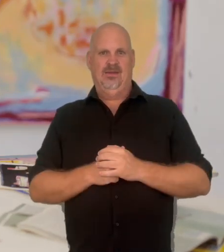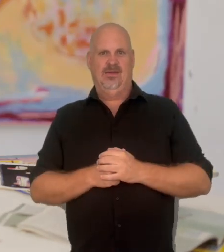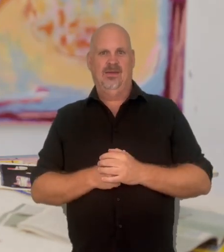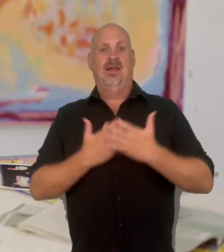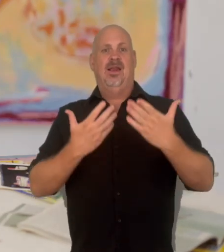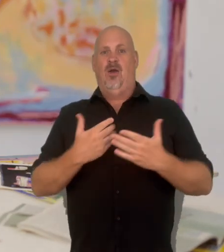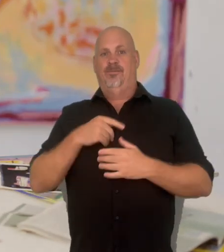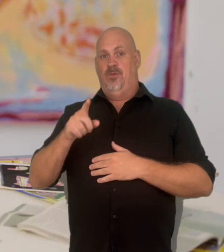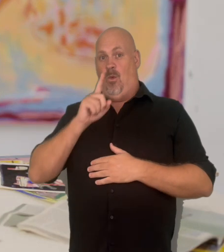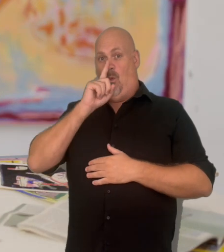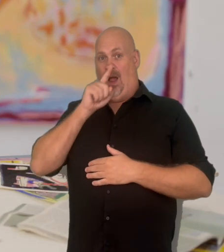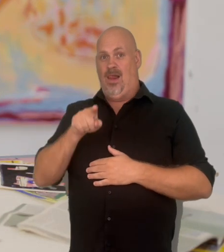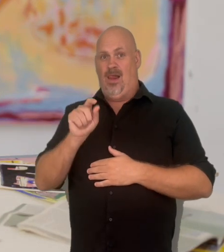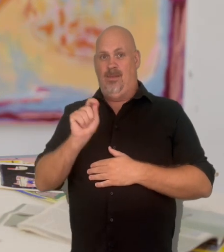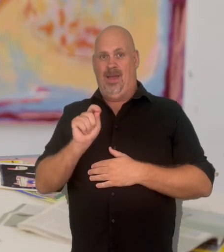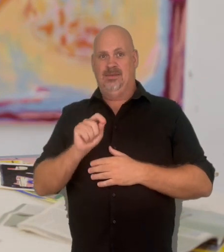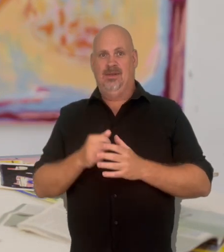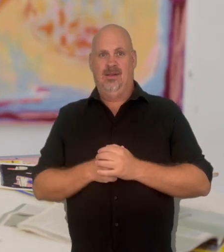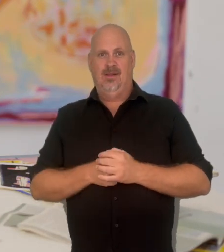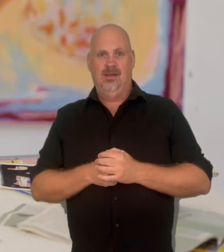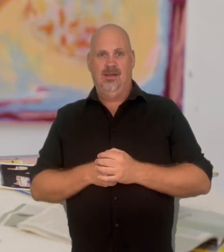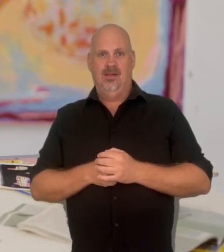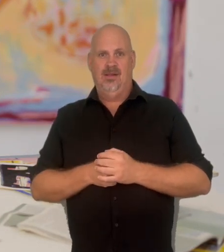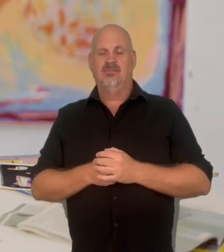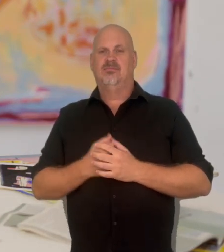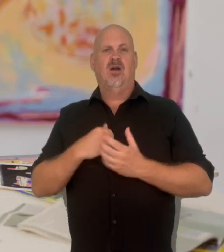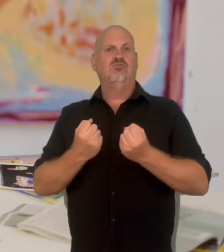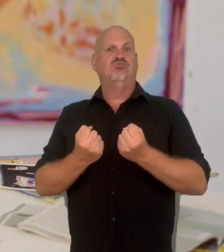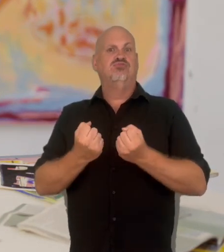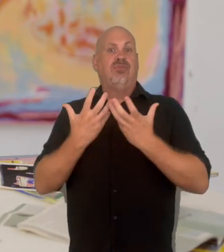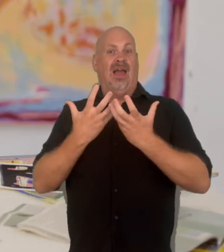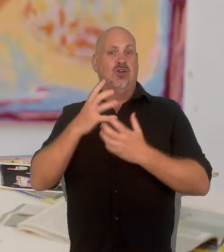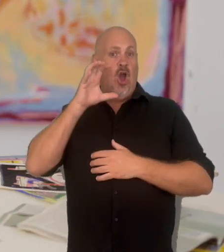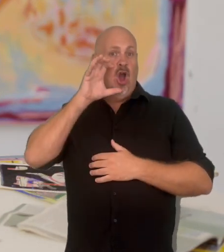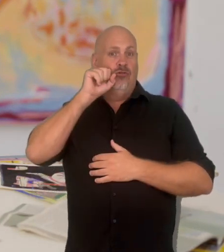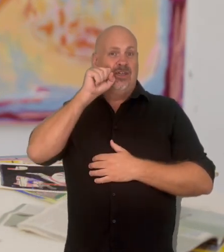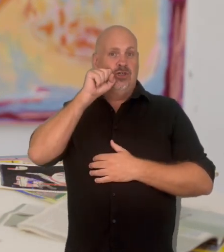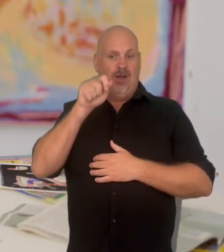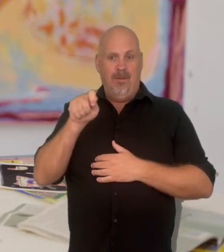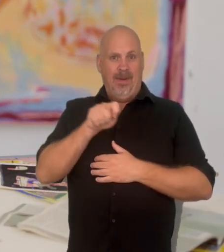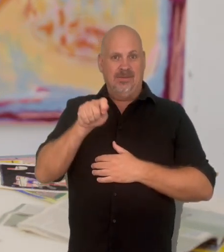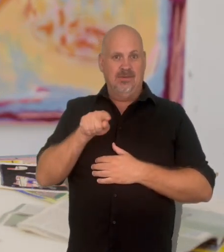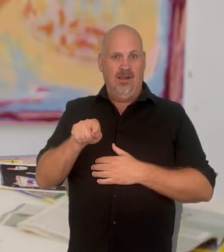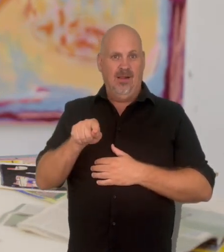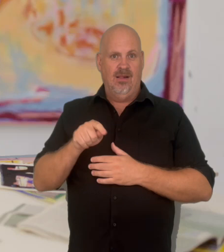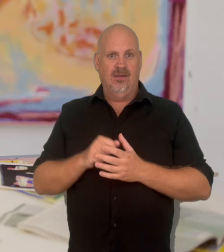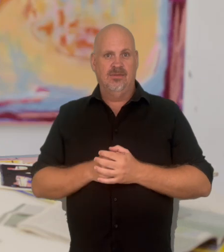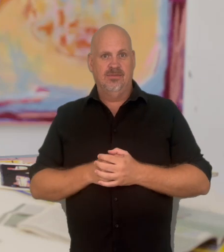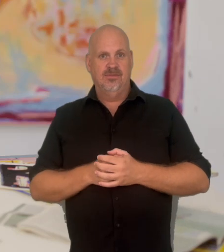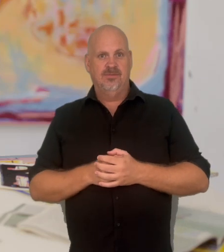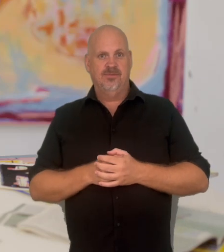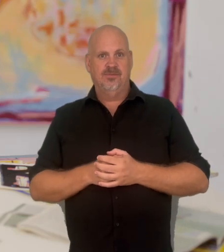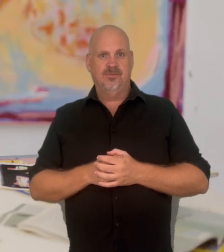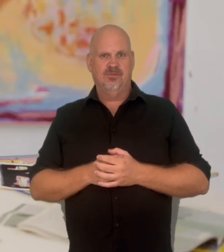oil pastels. This time I'm going to get a bright orange pastel, a